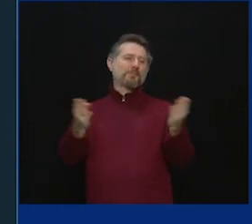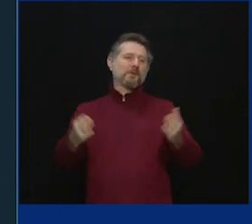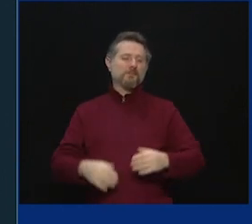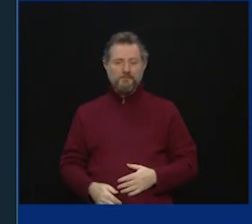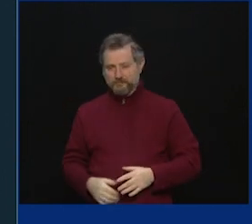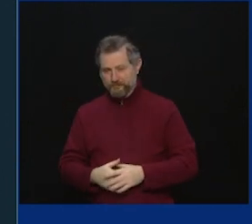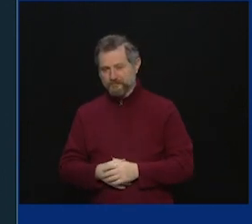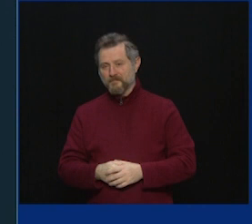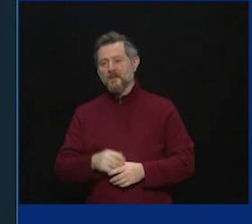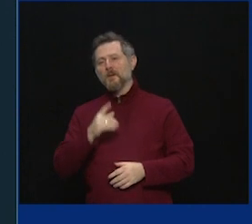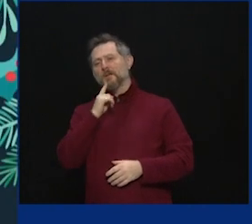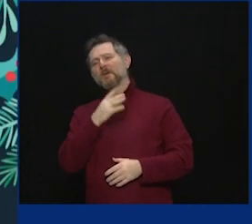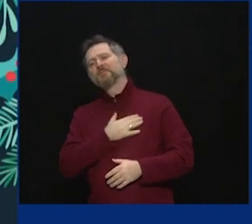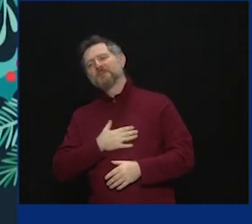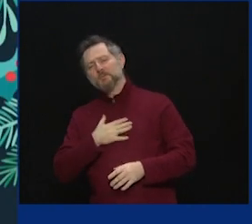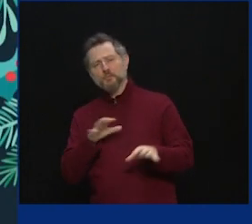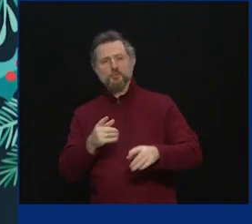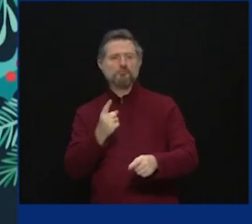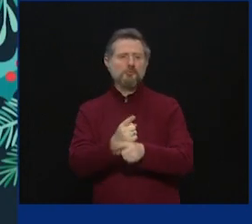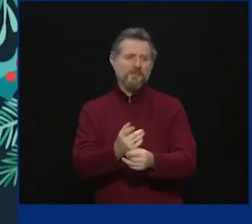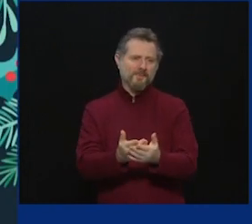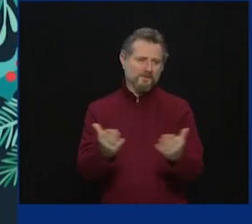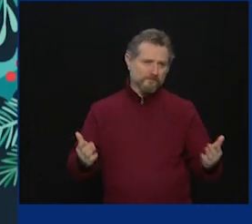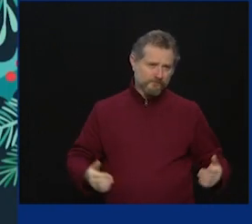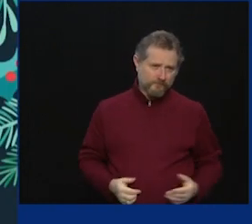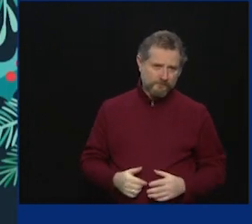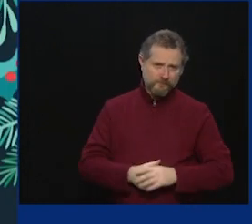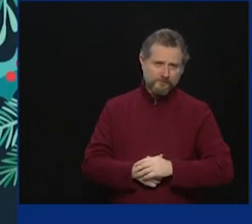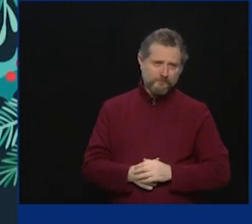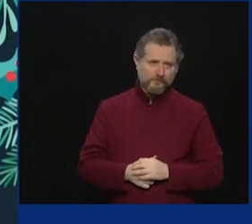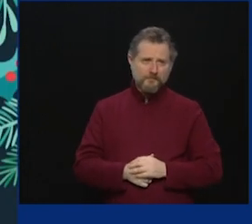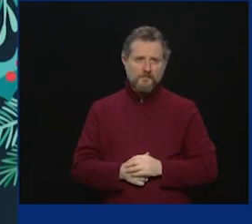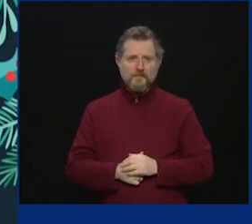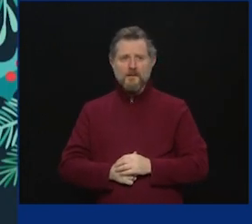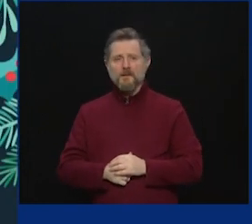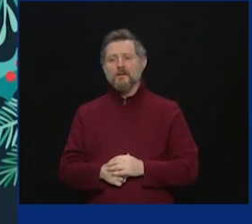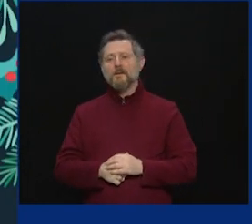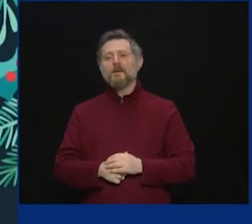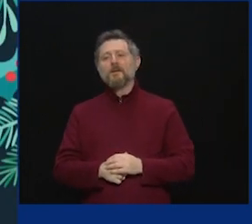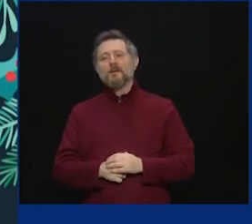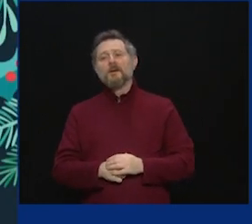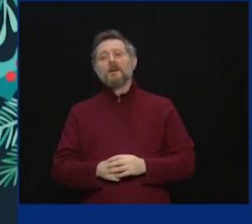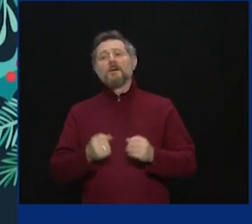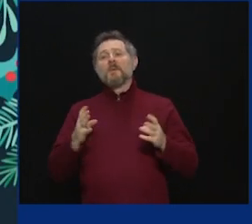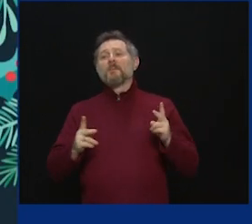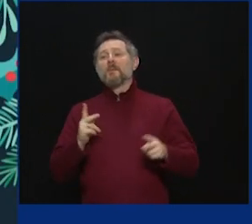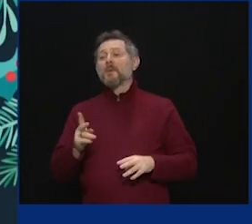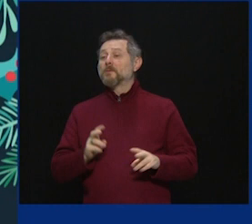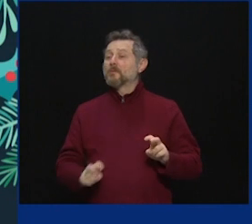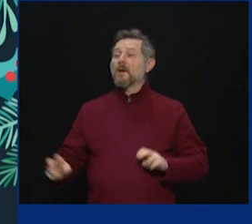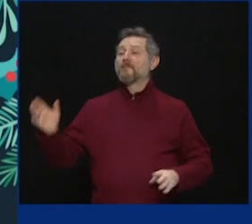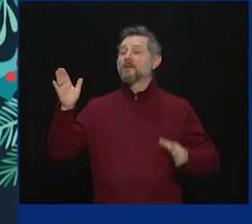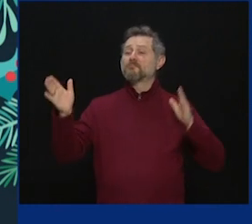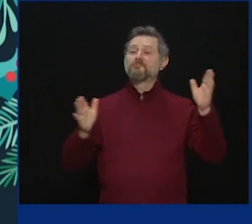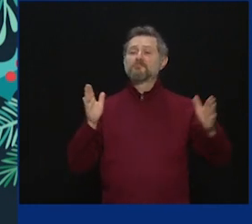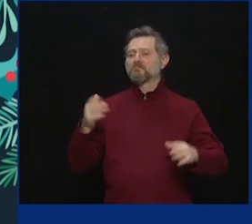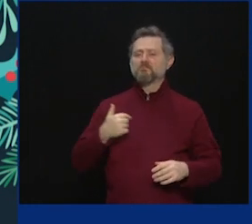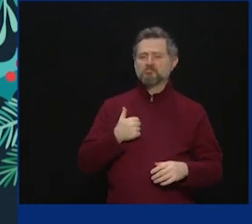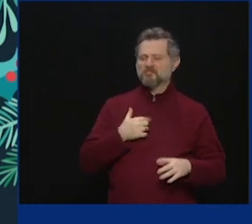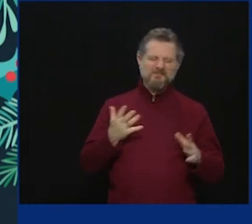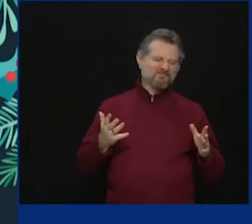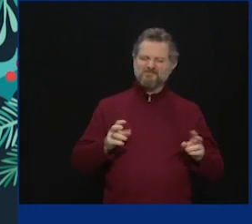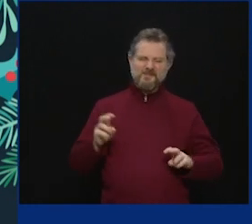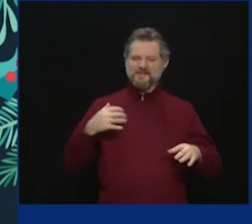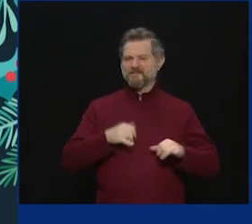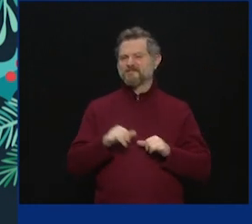do the right thing. This is how we're going to fight the surge. Many people are traveling. I'm not traveling. I'm here in Albany, but that's